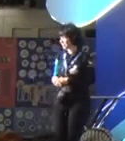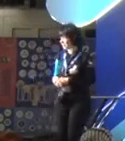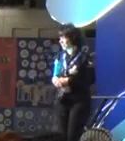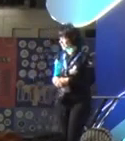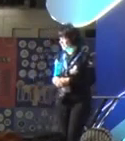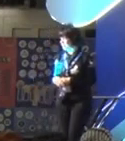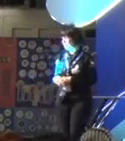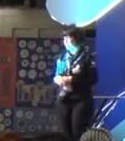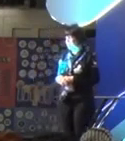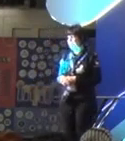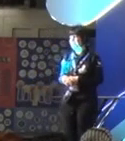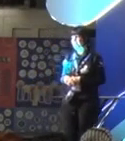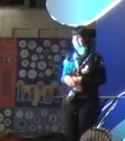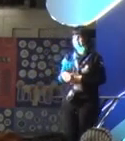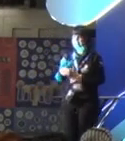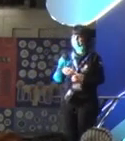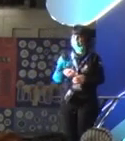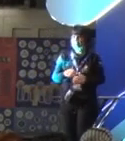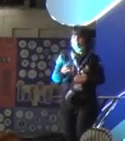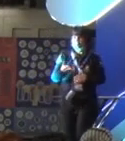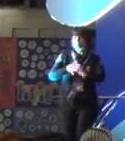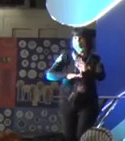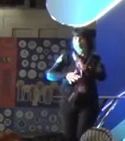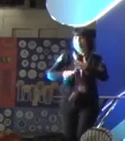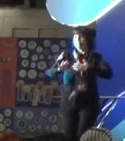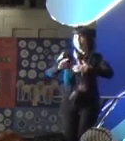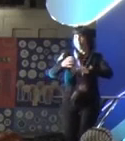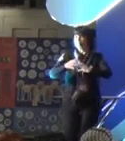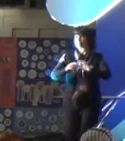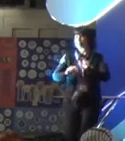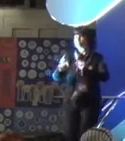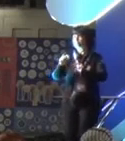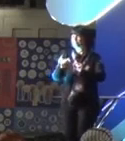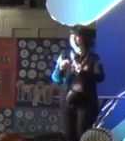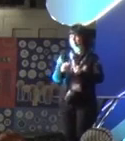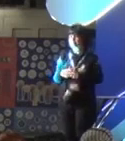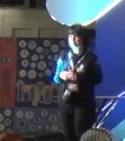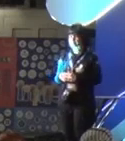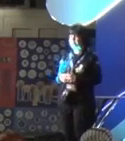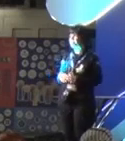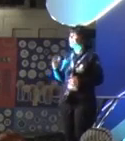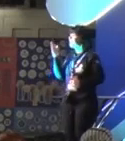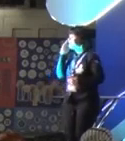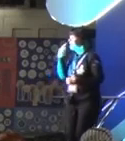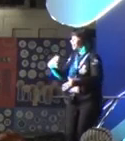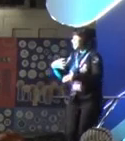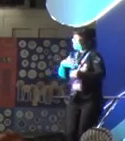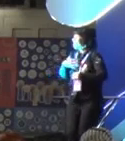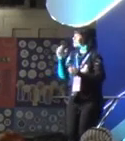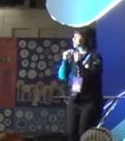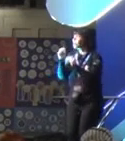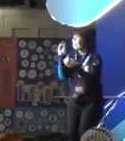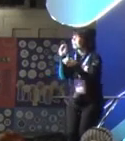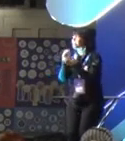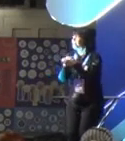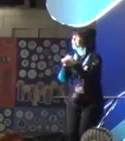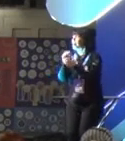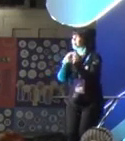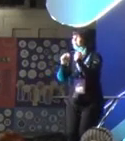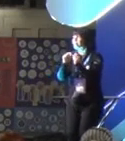herself. Oh, okay, got it. Essa transposição. E eu sinto uma falta